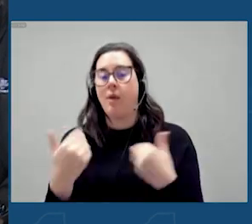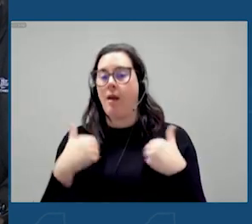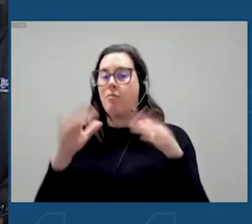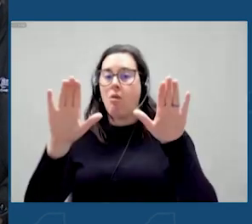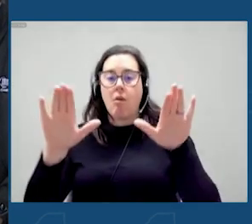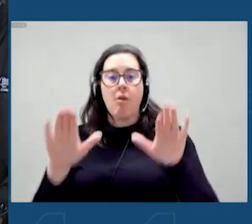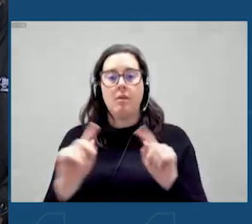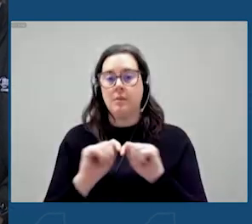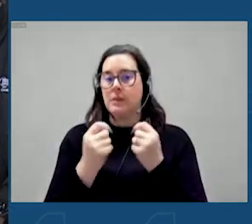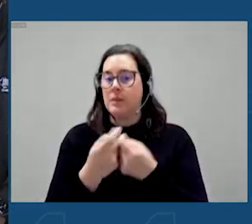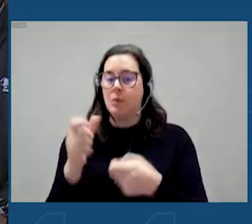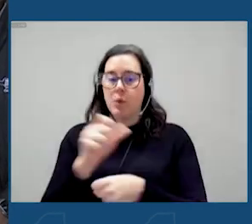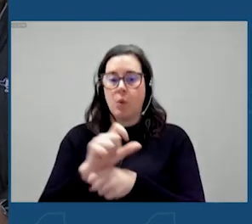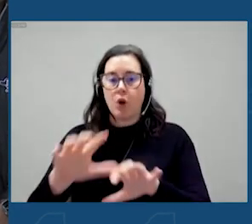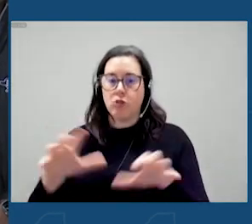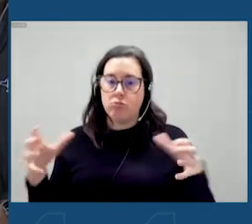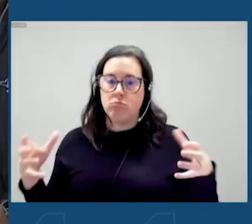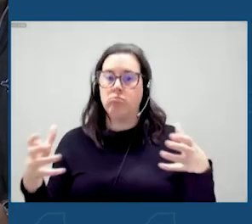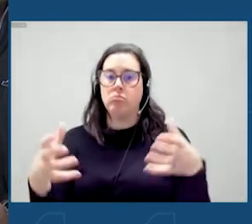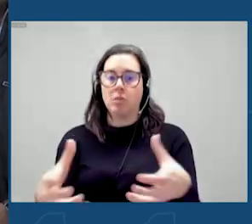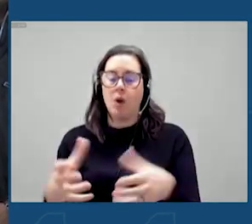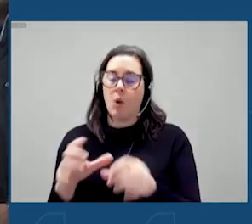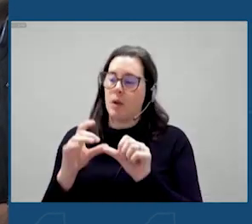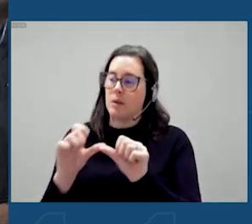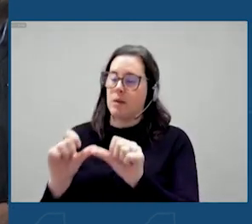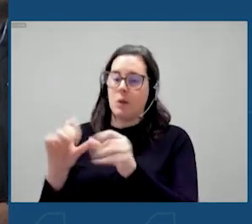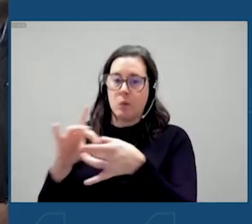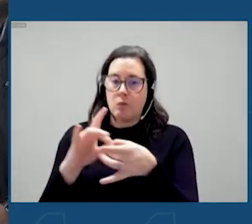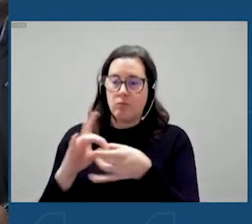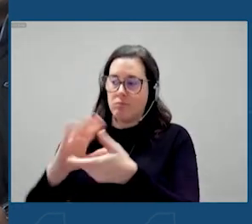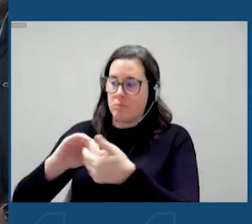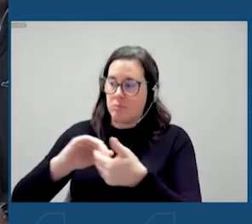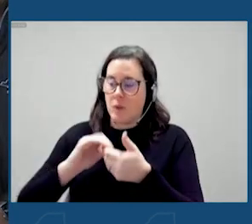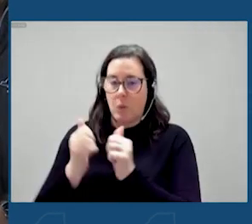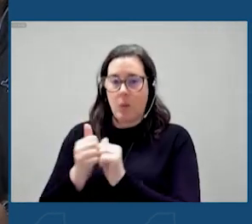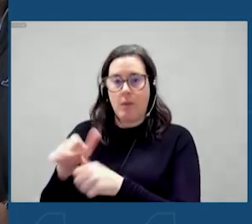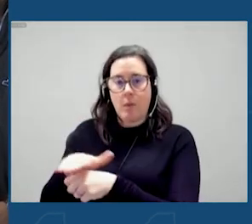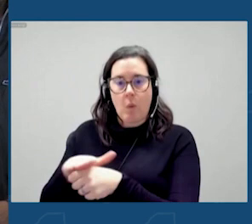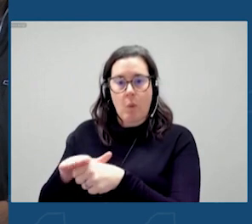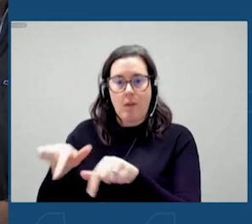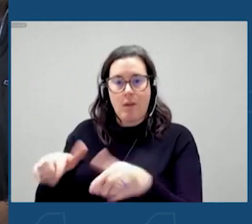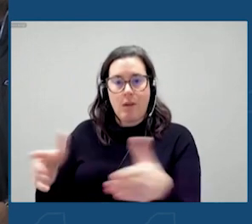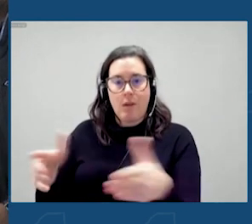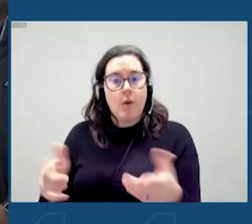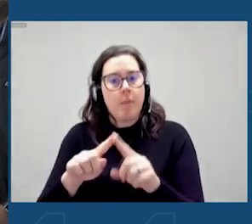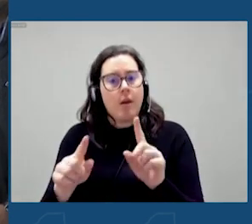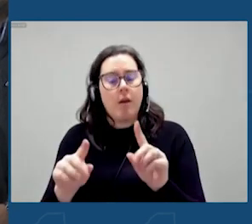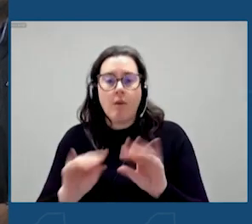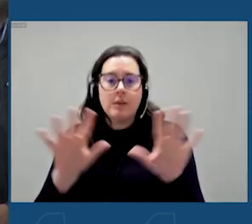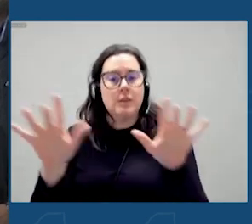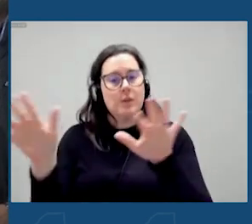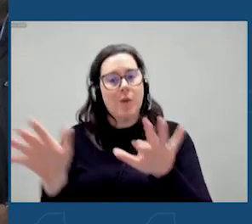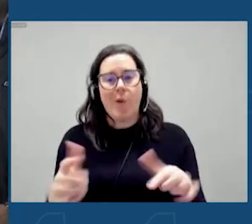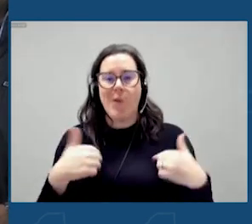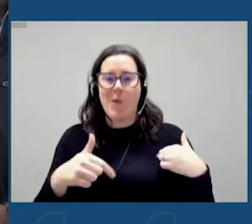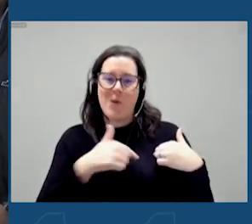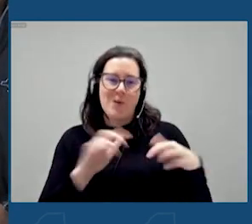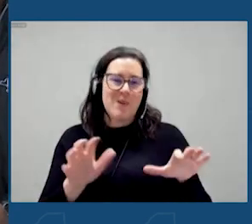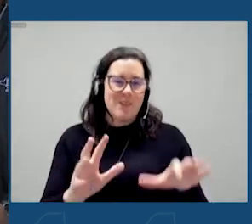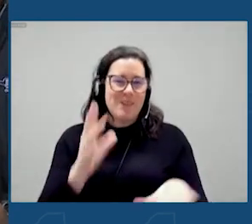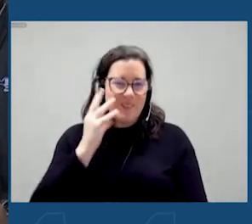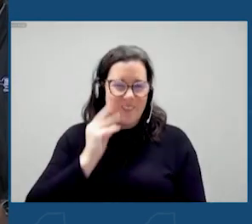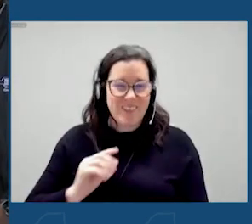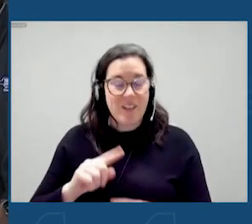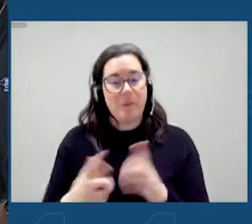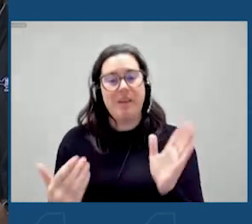this. We're going to continue to collaborate with our local partners here. Obviously, it's snow. It's what we do. But again,